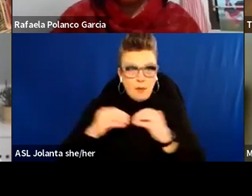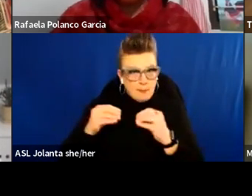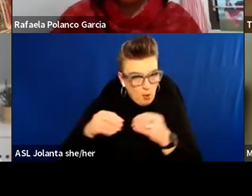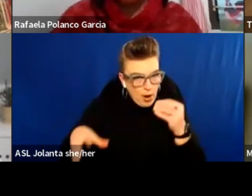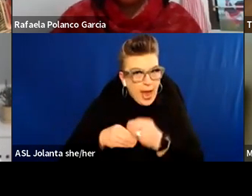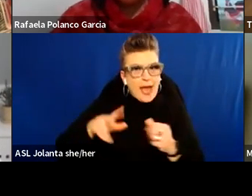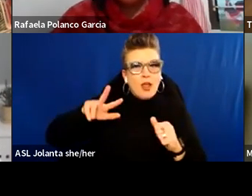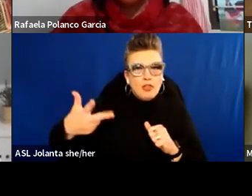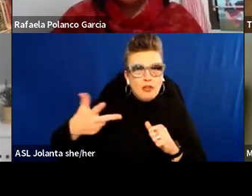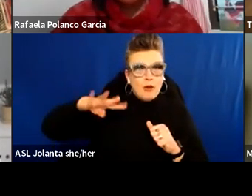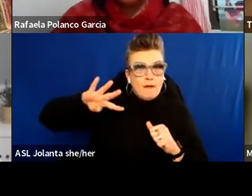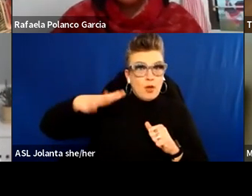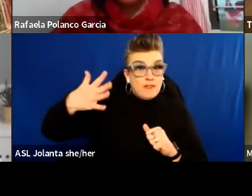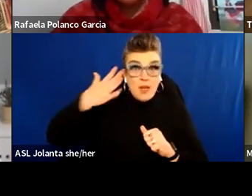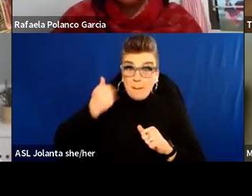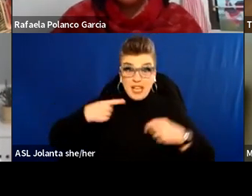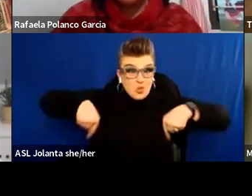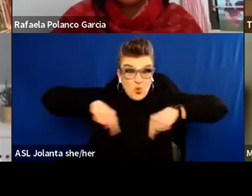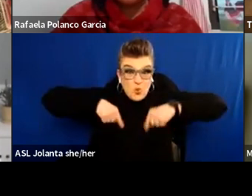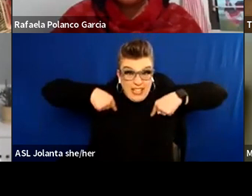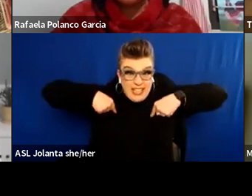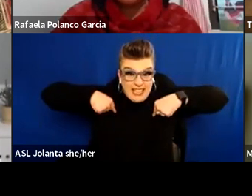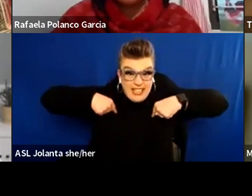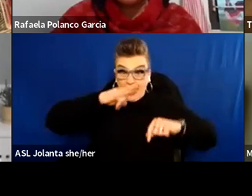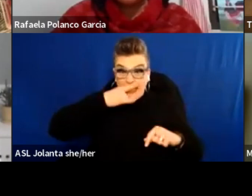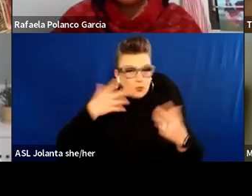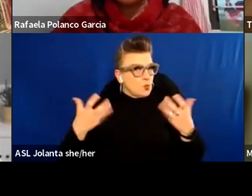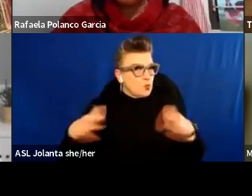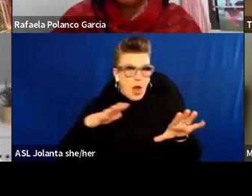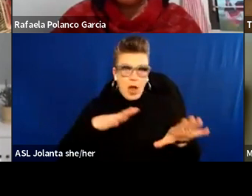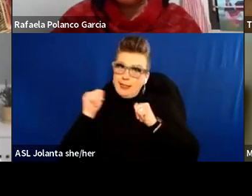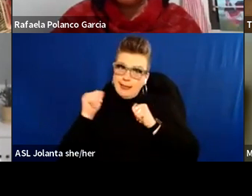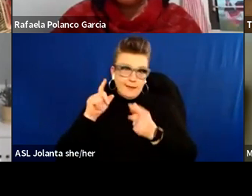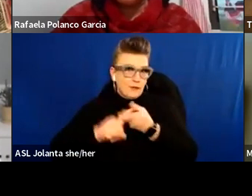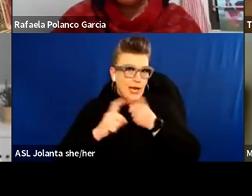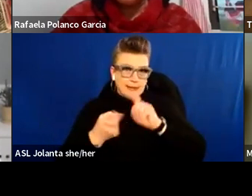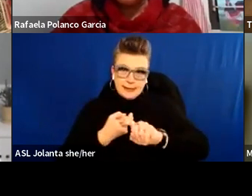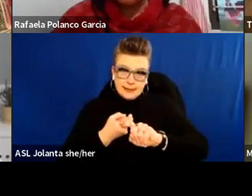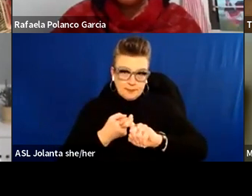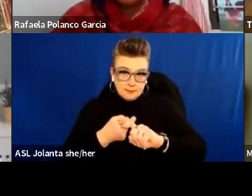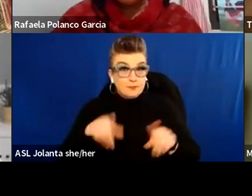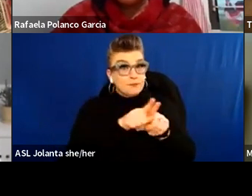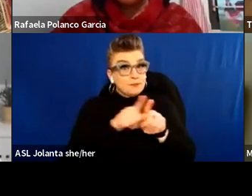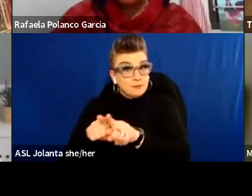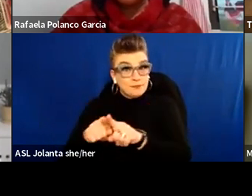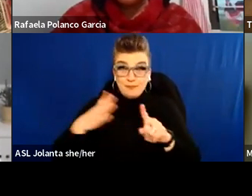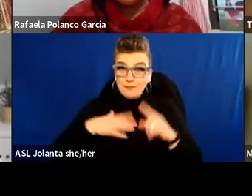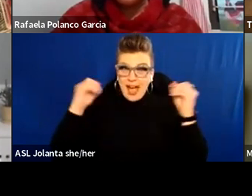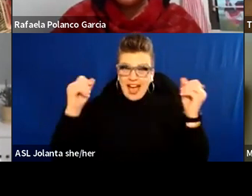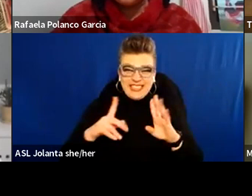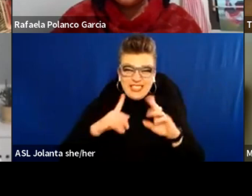like me do not want to leave their leave their friends also my teacher is the